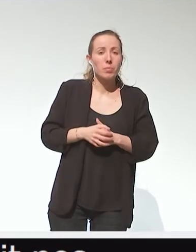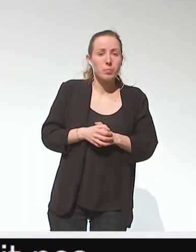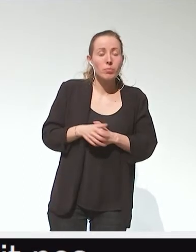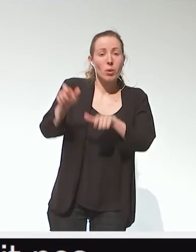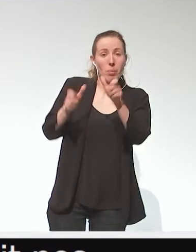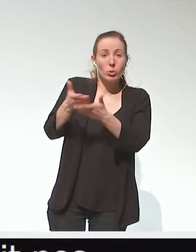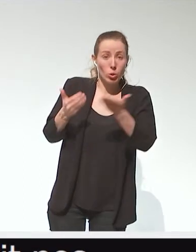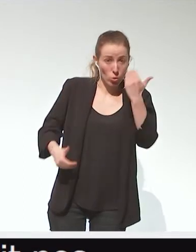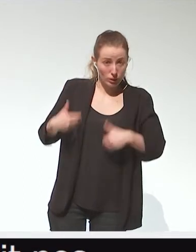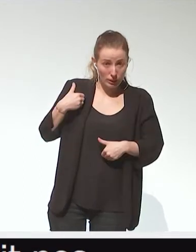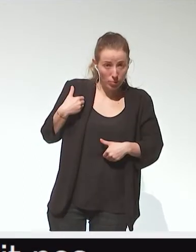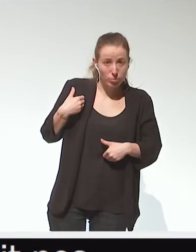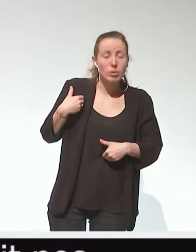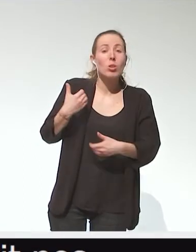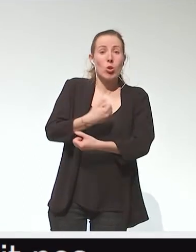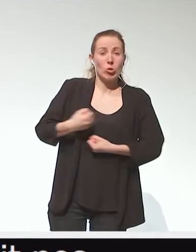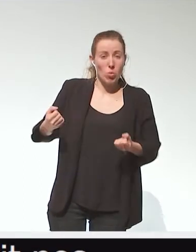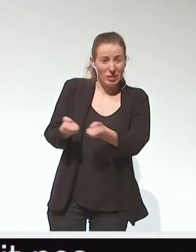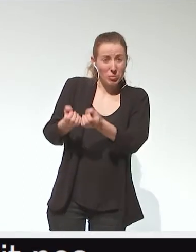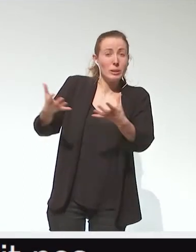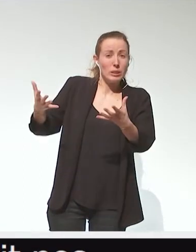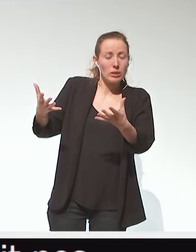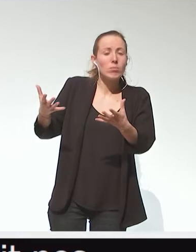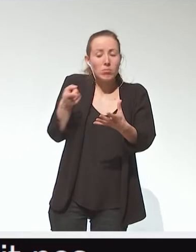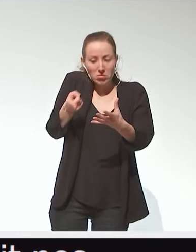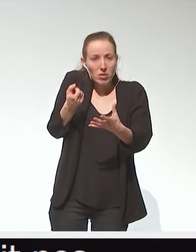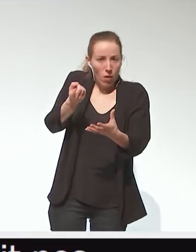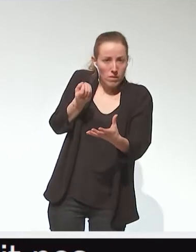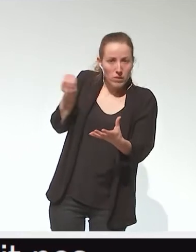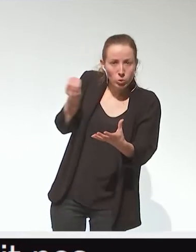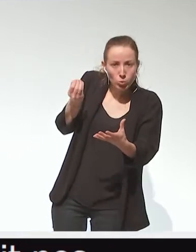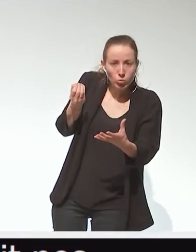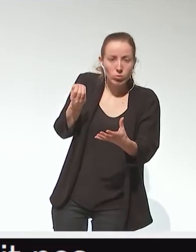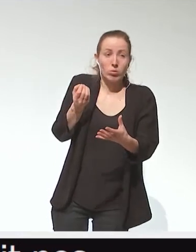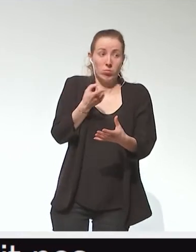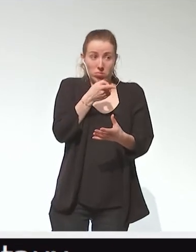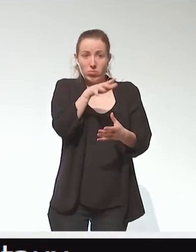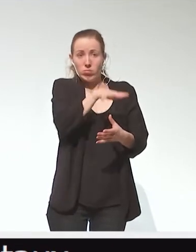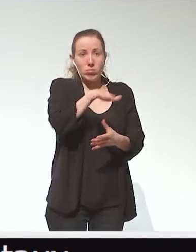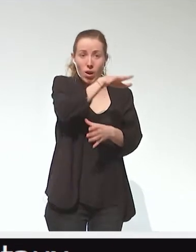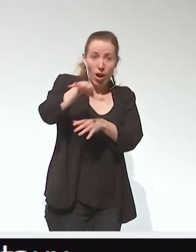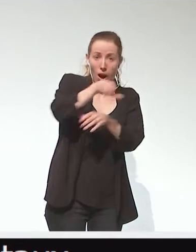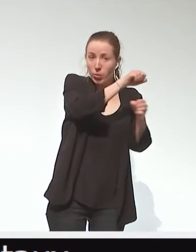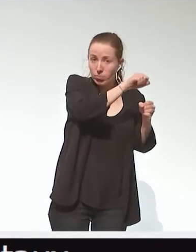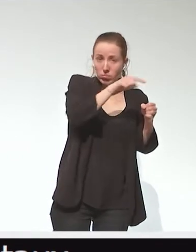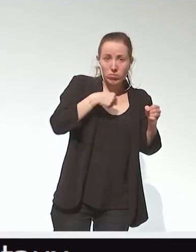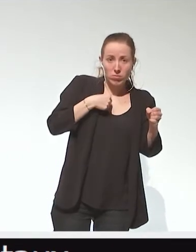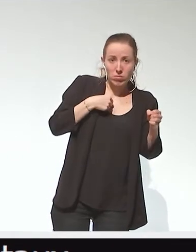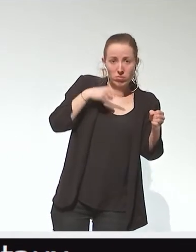that employers fail to see the ability in the persons with